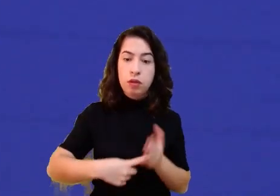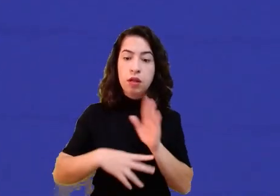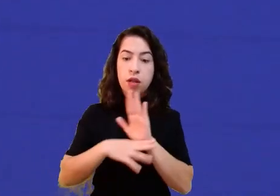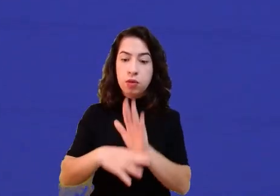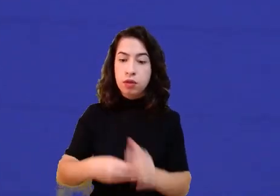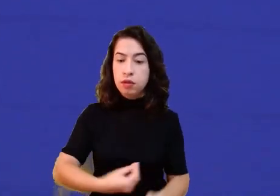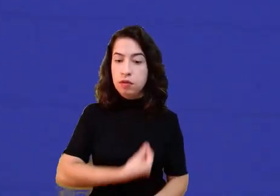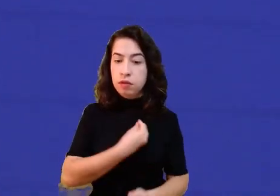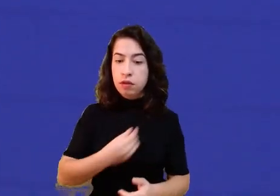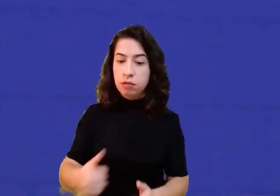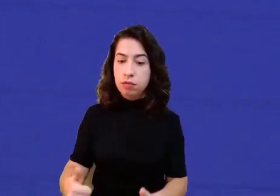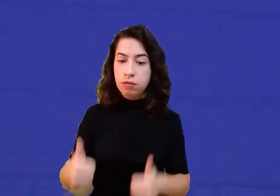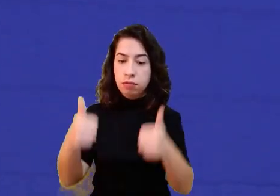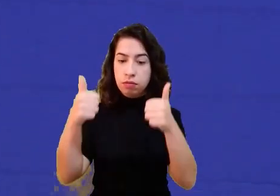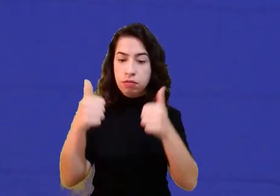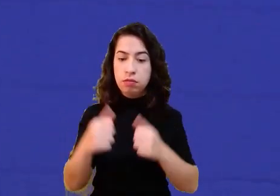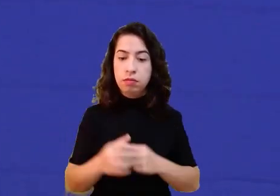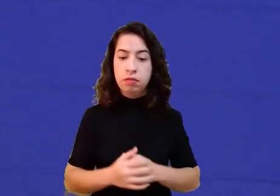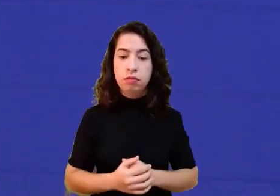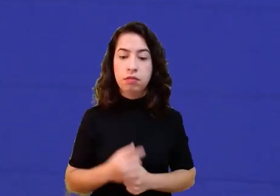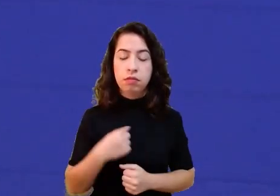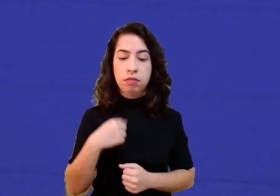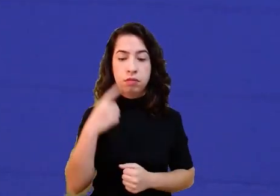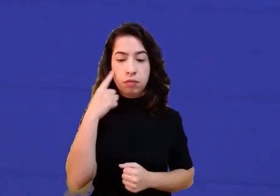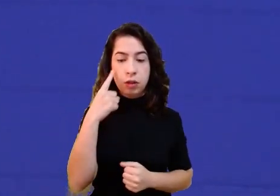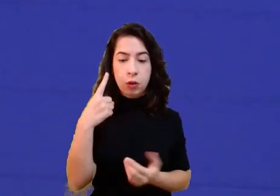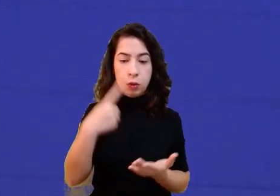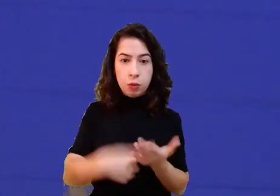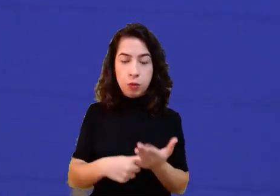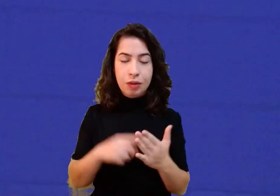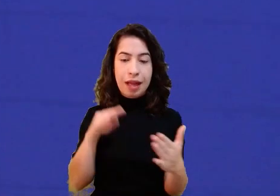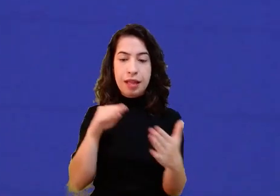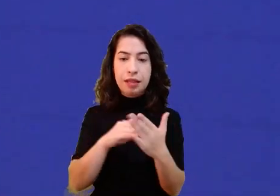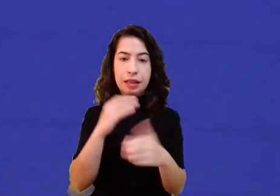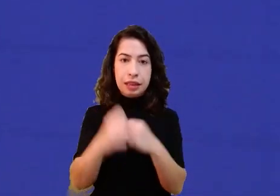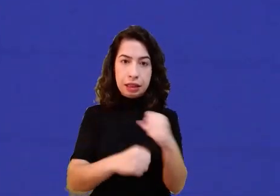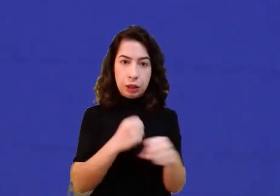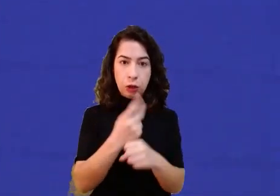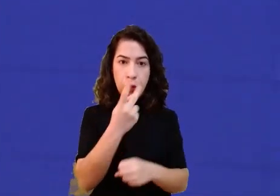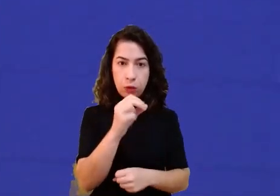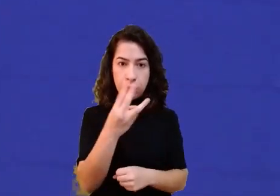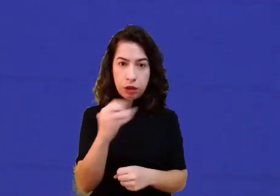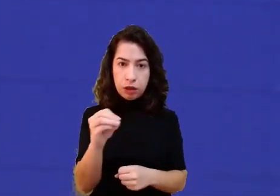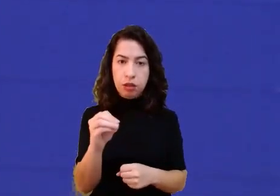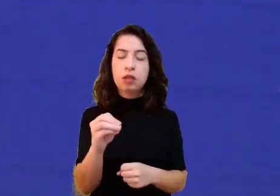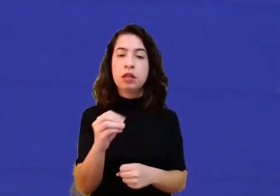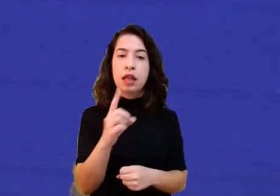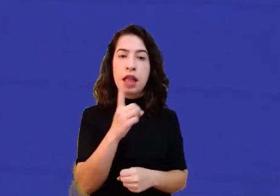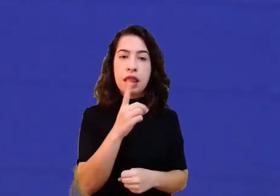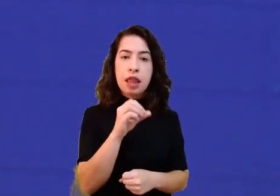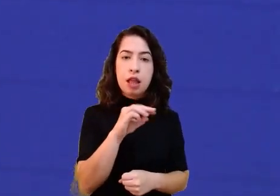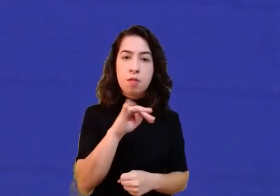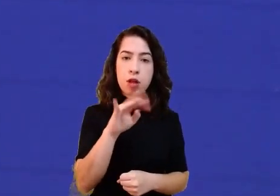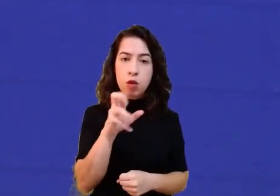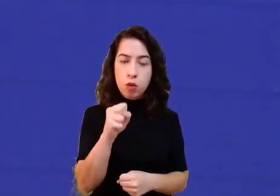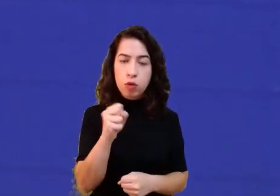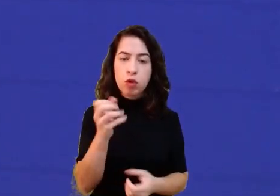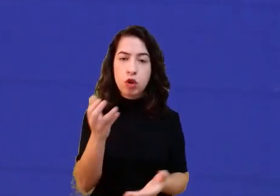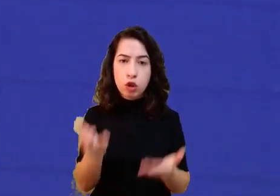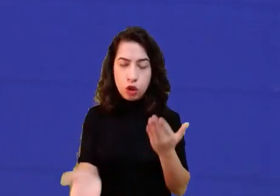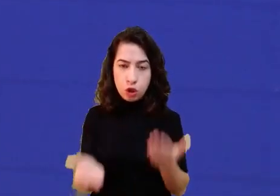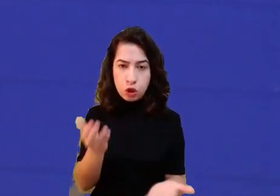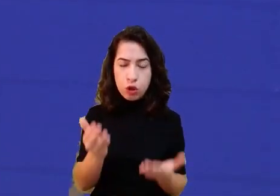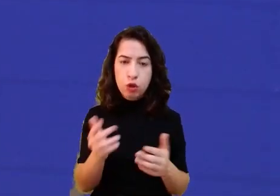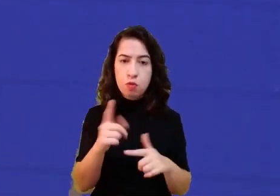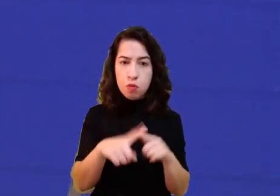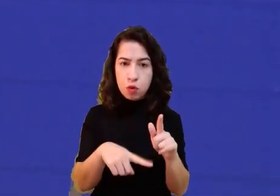life. And when we define the commitment of up to 2030 to offer 10 million tons of products